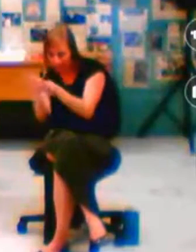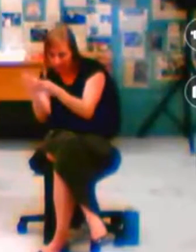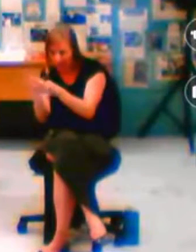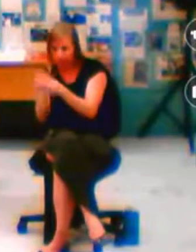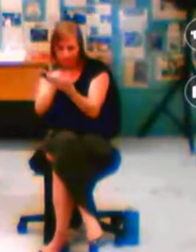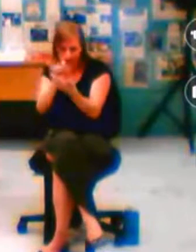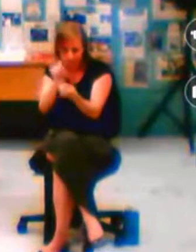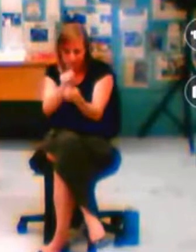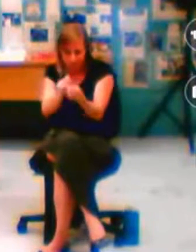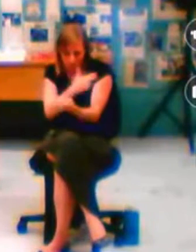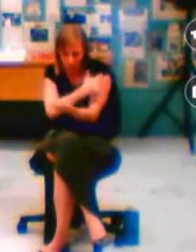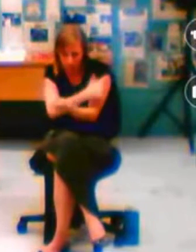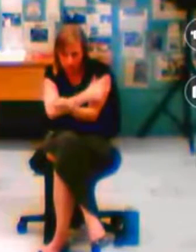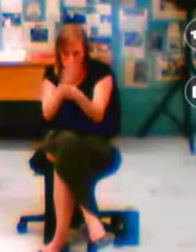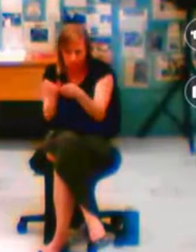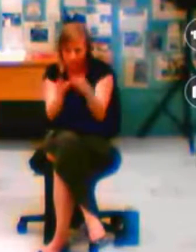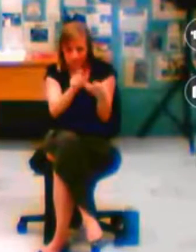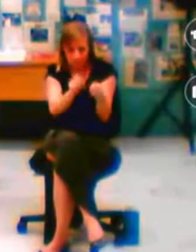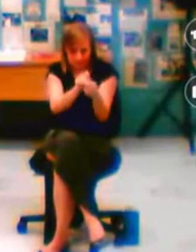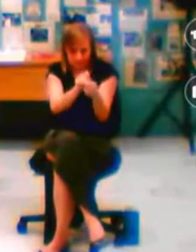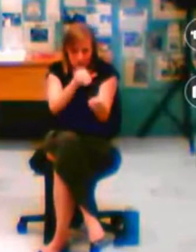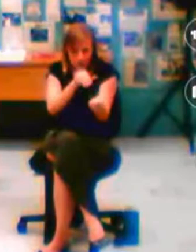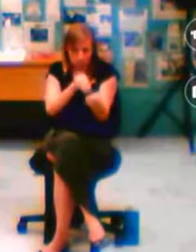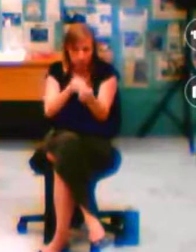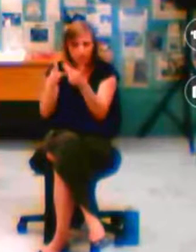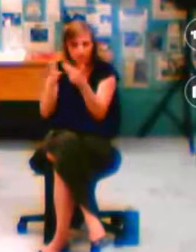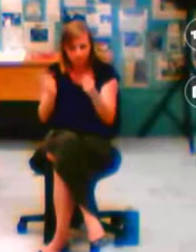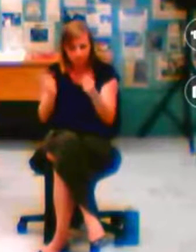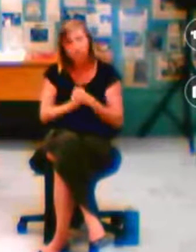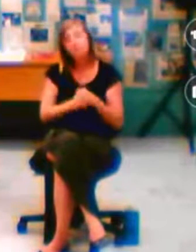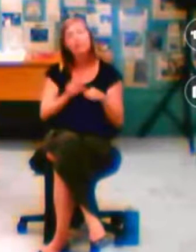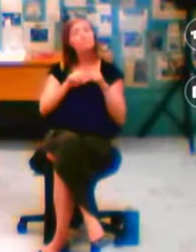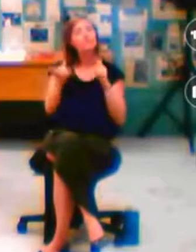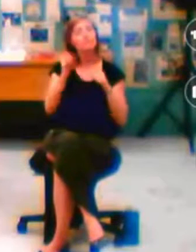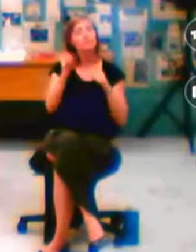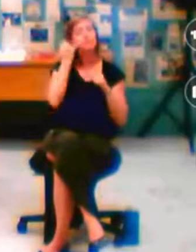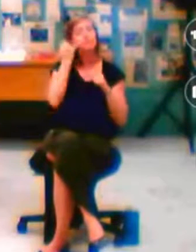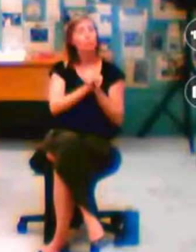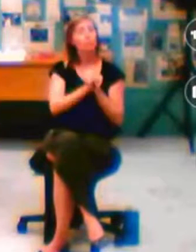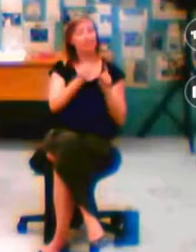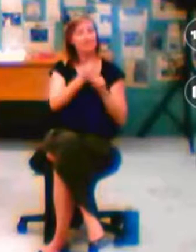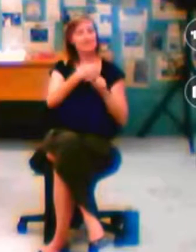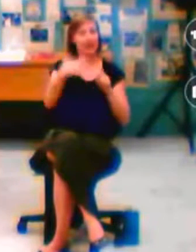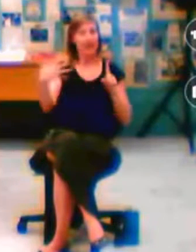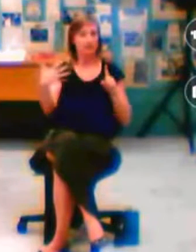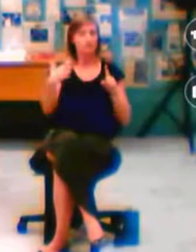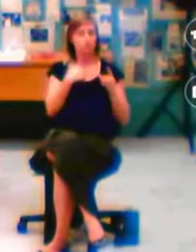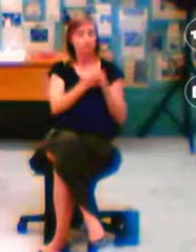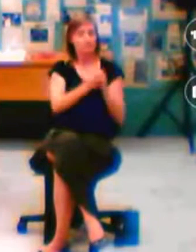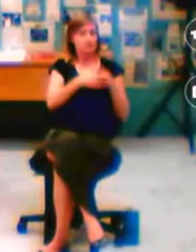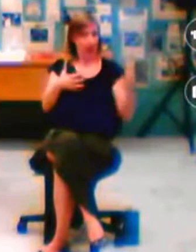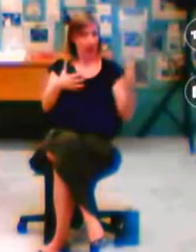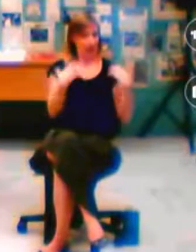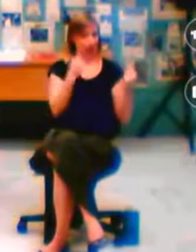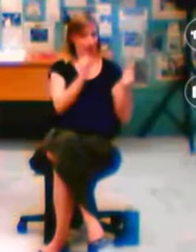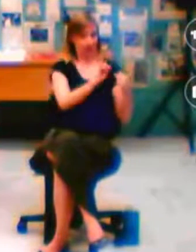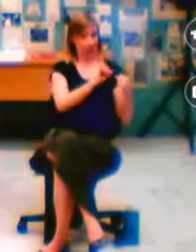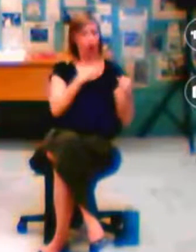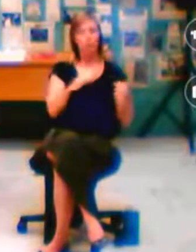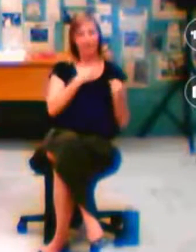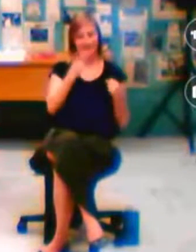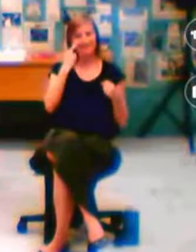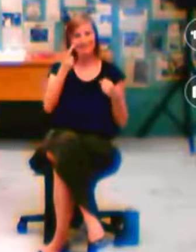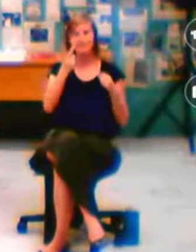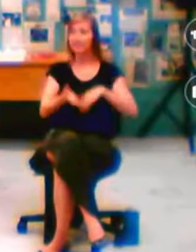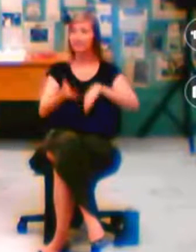10 plans and each plan has a different plan price for that provider or that hospital or whatever. And so, yes, those types of